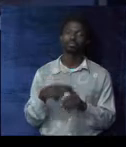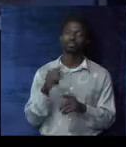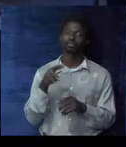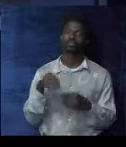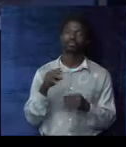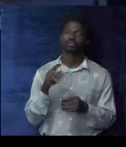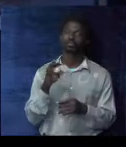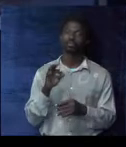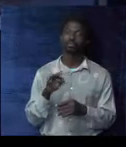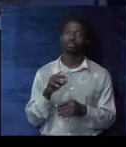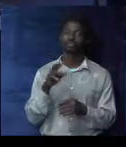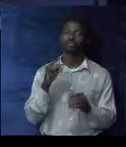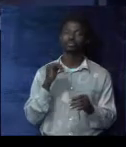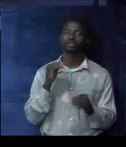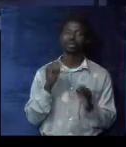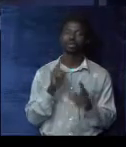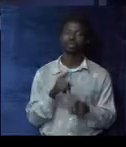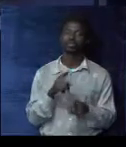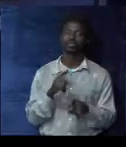You have your final answer.